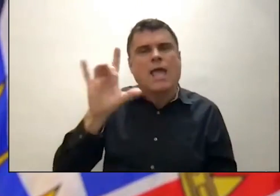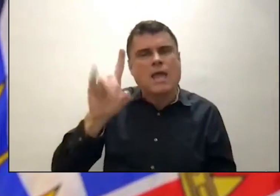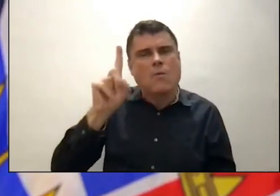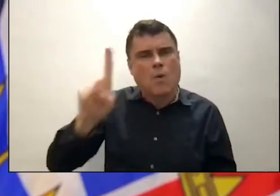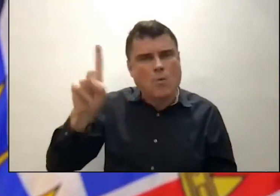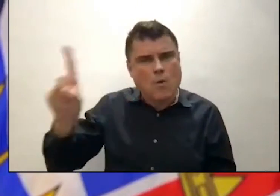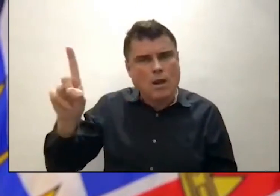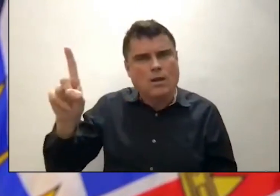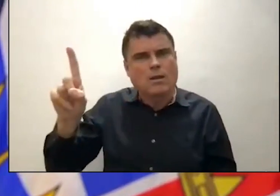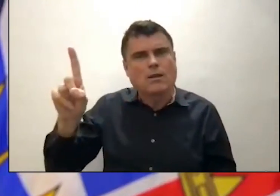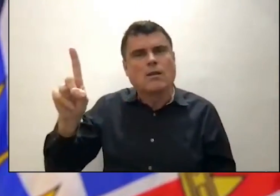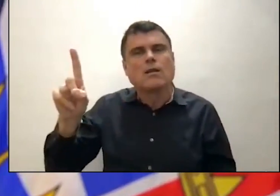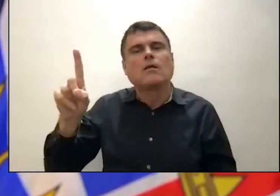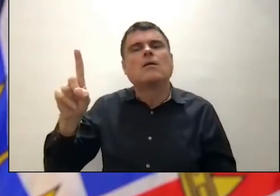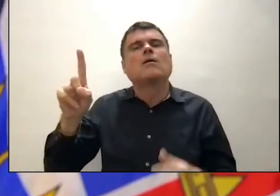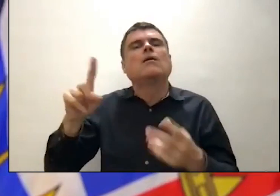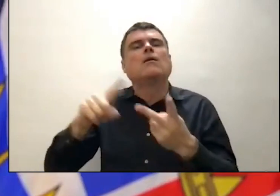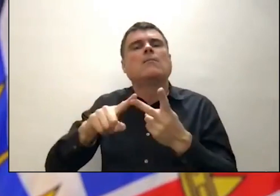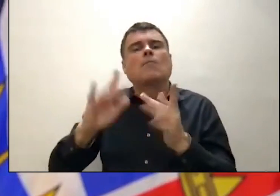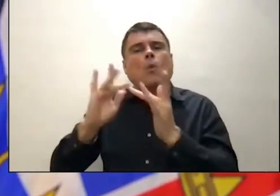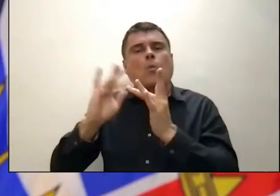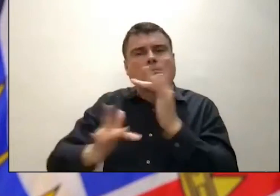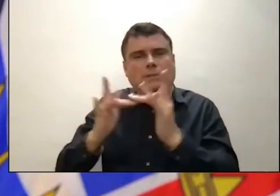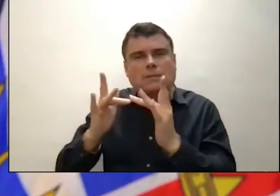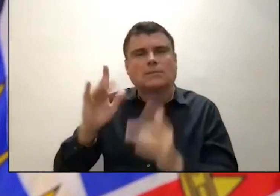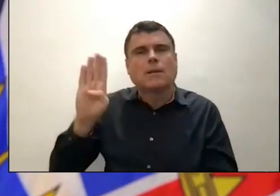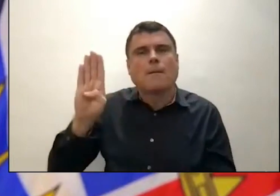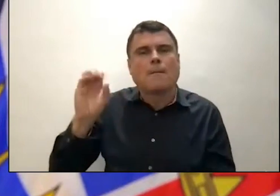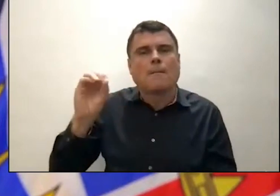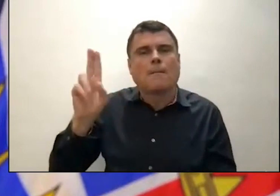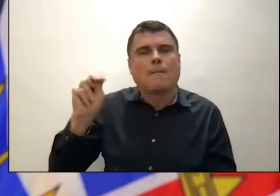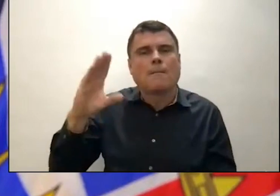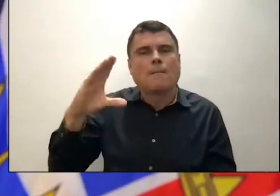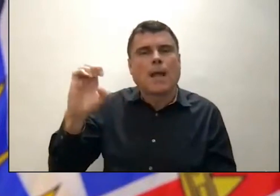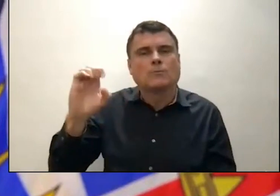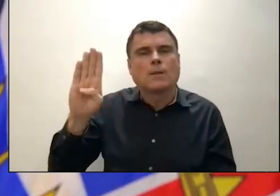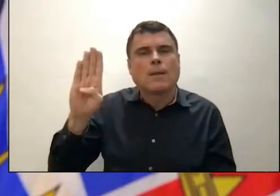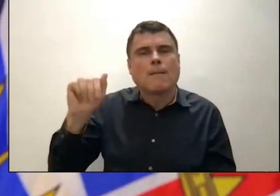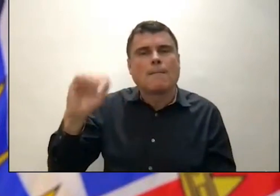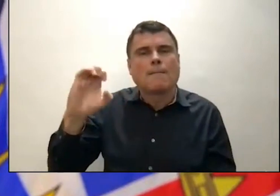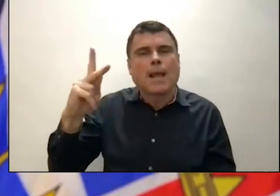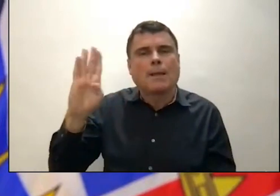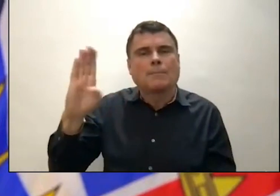Kids Help phone line is toll-free 24-hour phone counseling. And you can